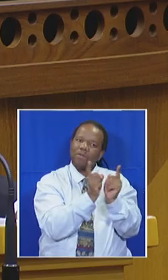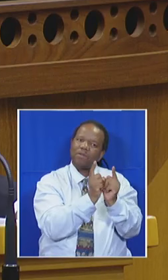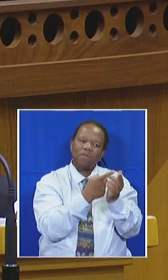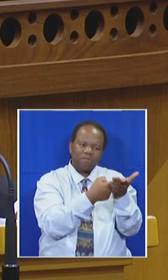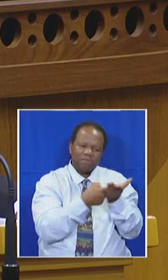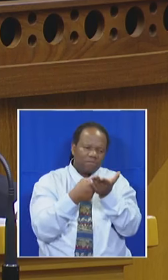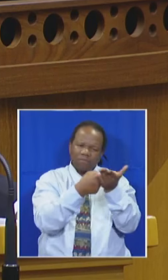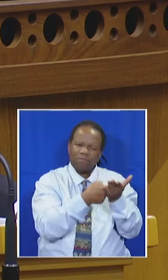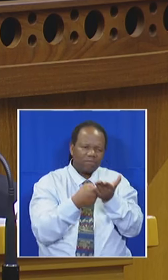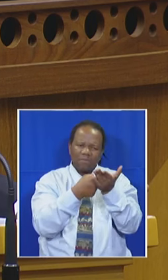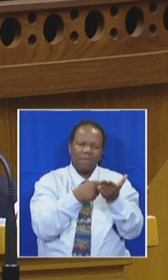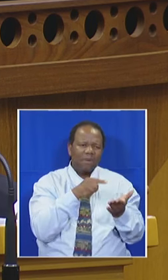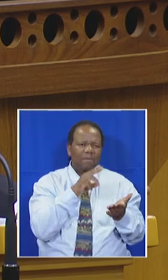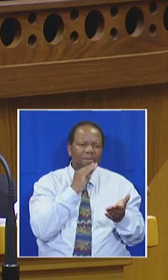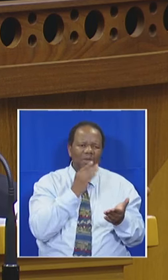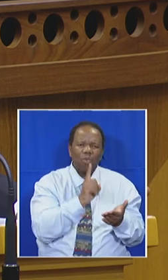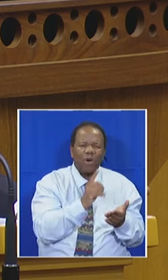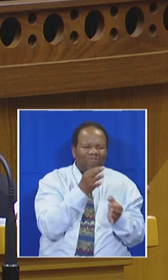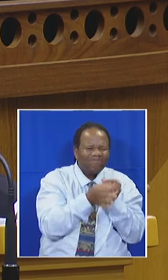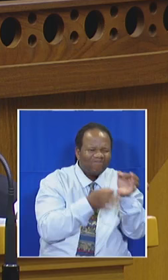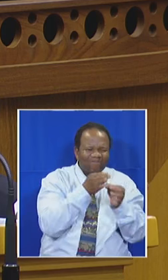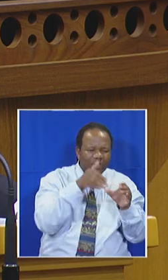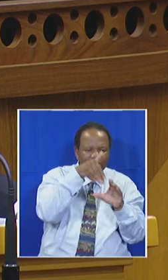What does this mean?